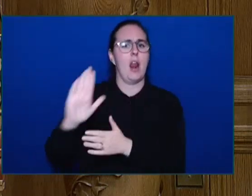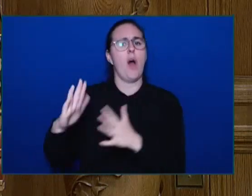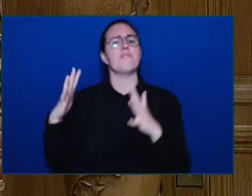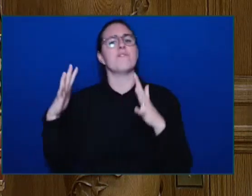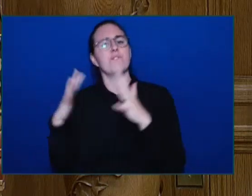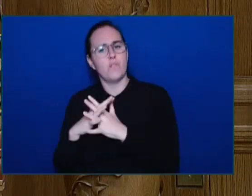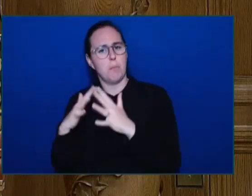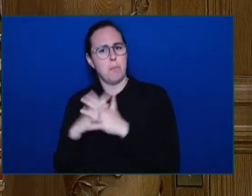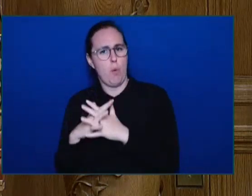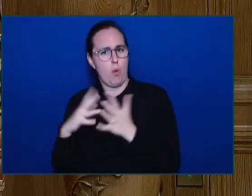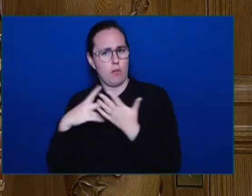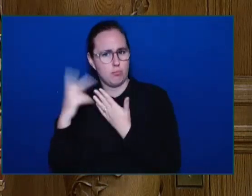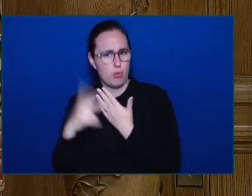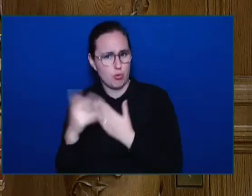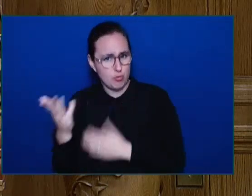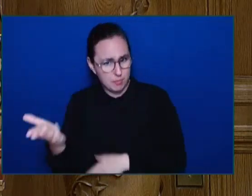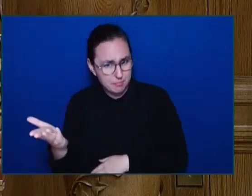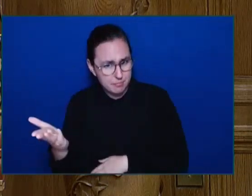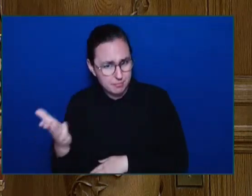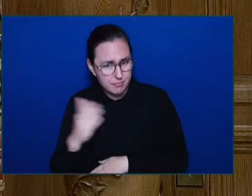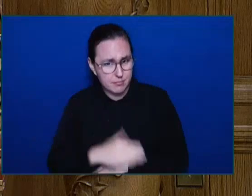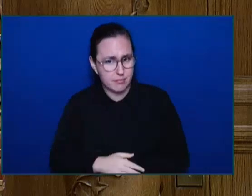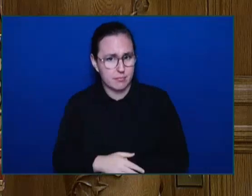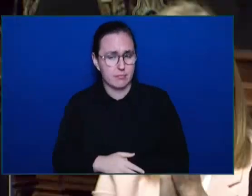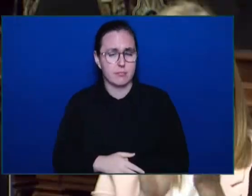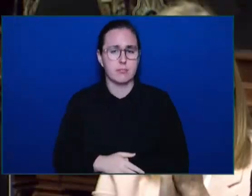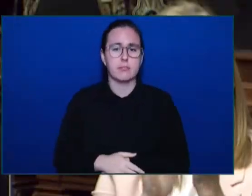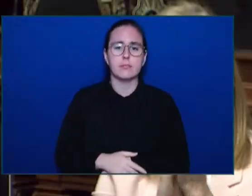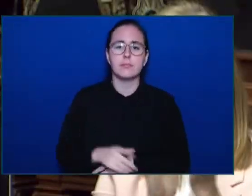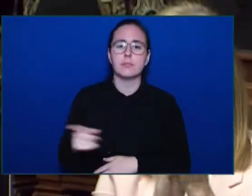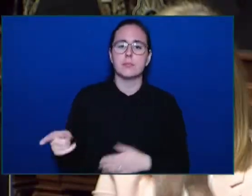Minister of Post-Secondary Education.